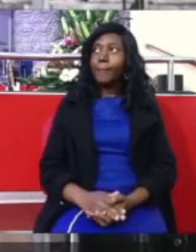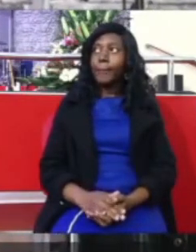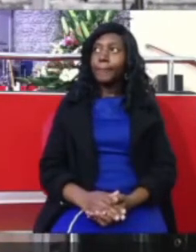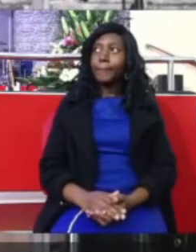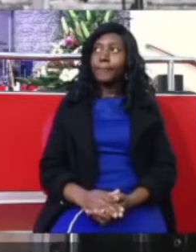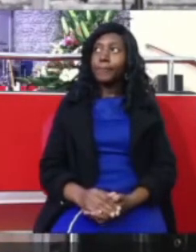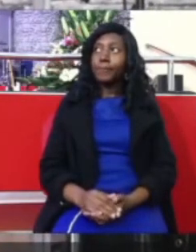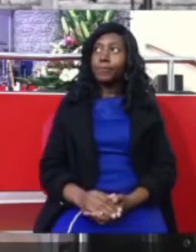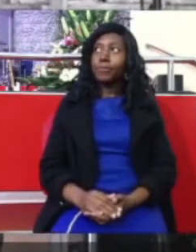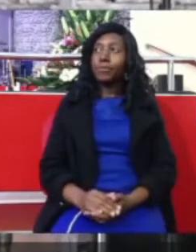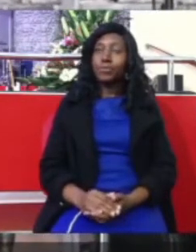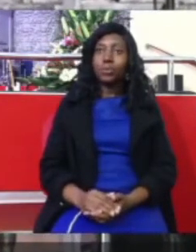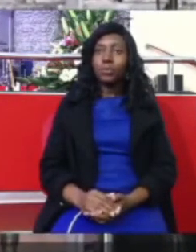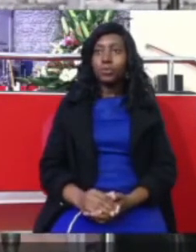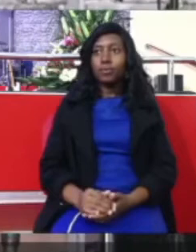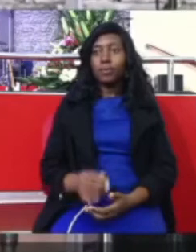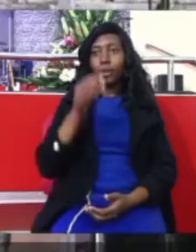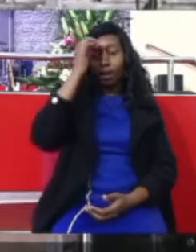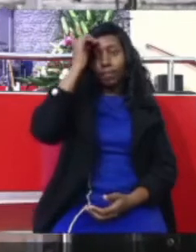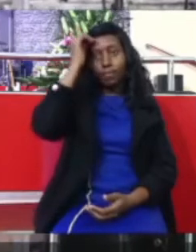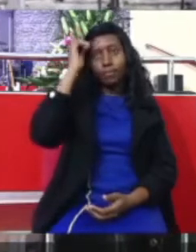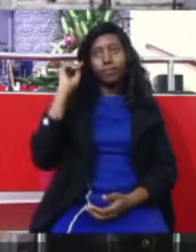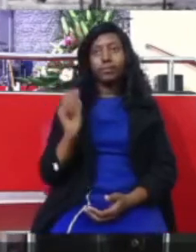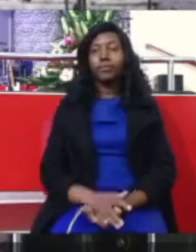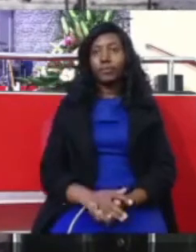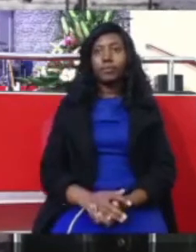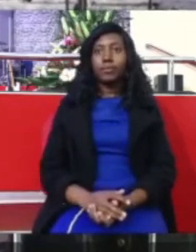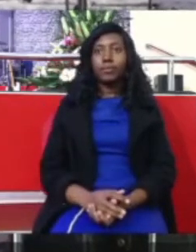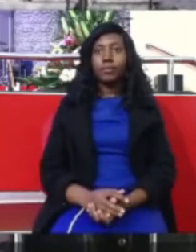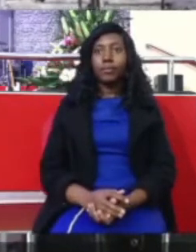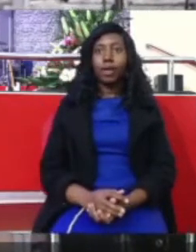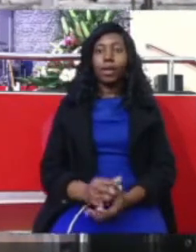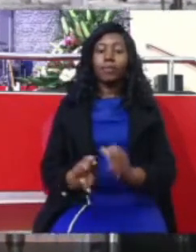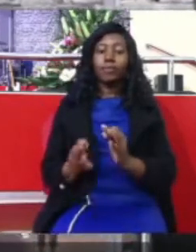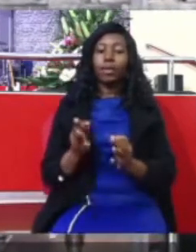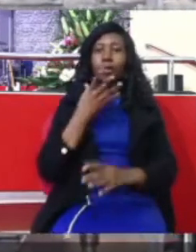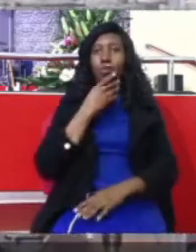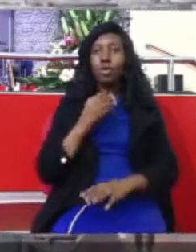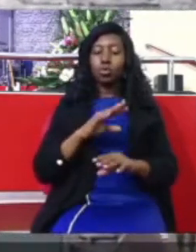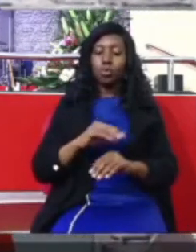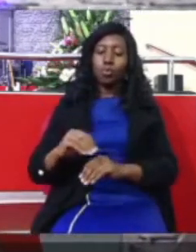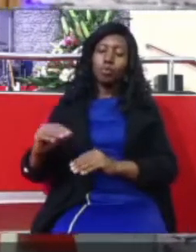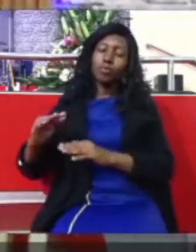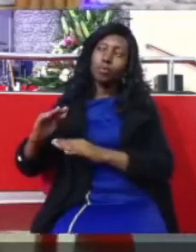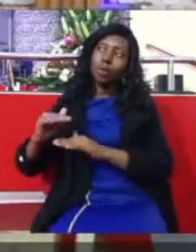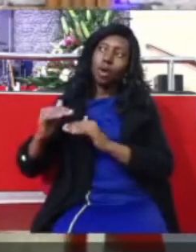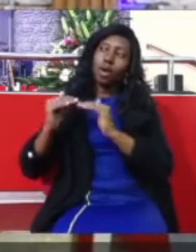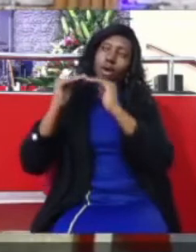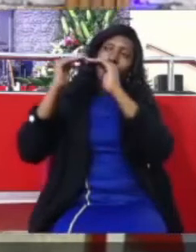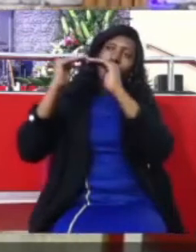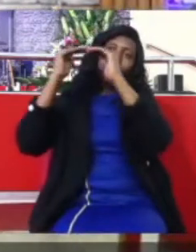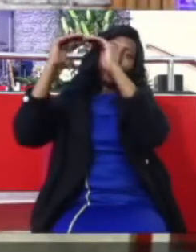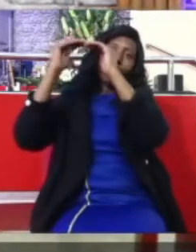There is no alternative. If you want to go to higher heights in this year, then the first thing you'll need to do is to